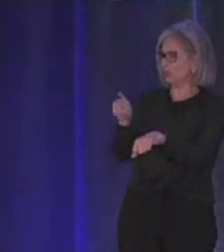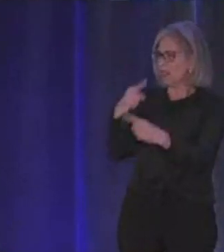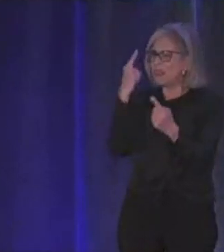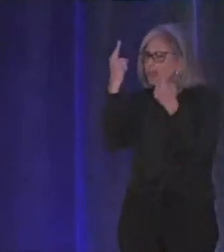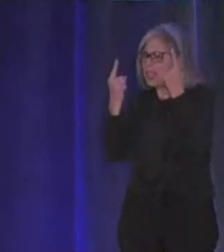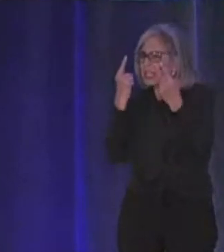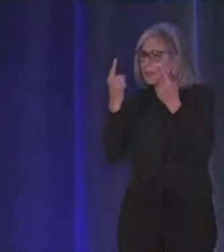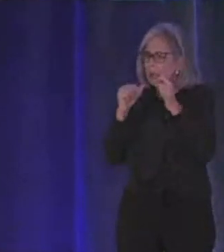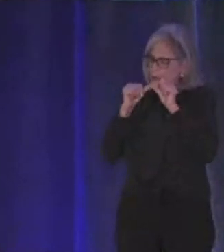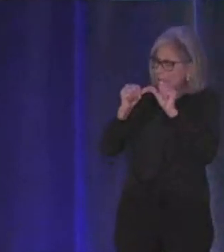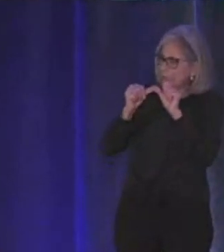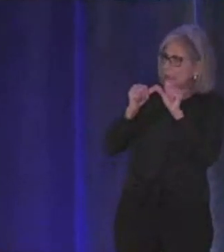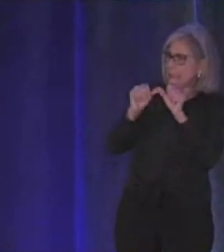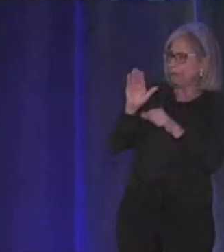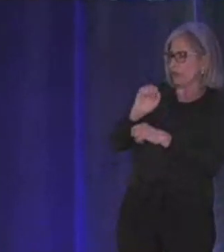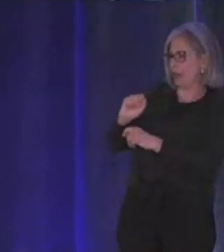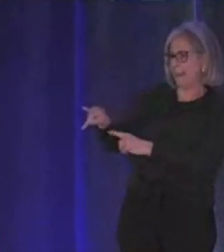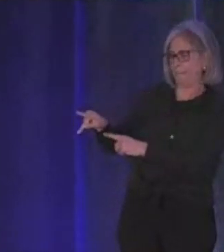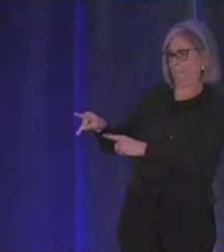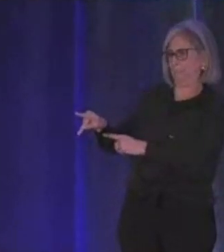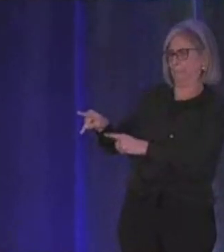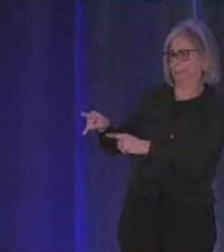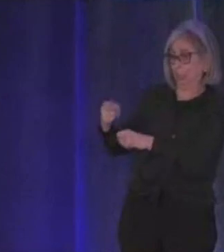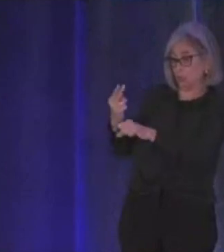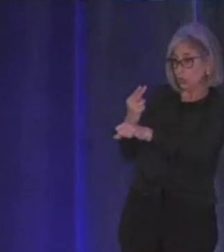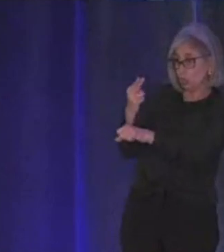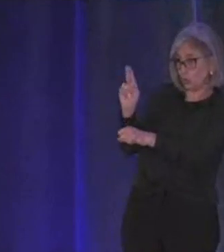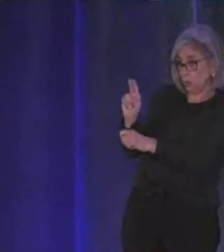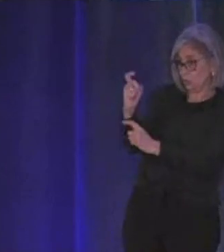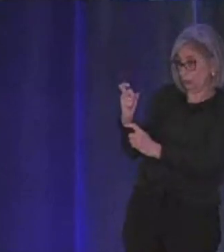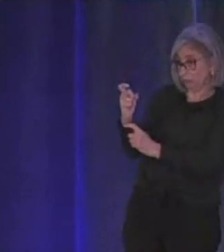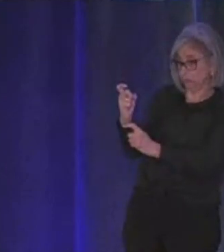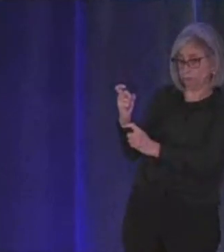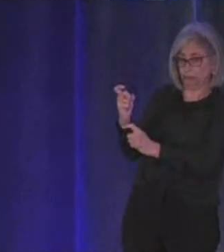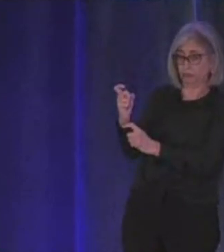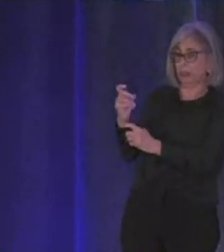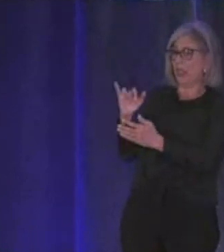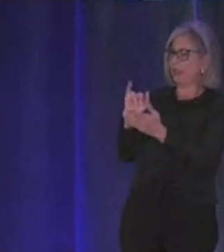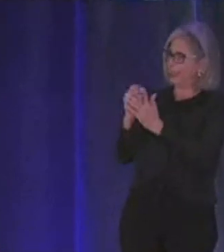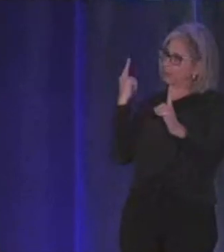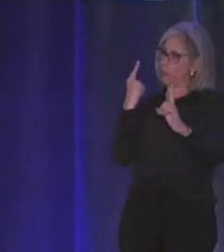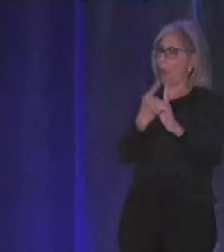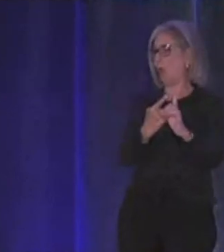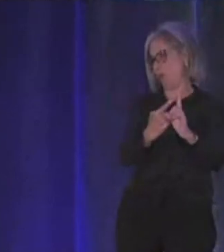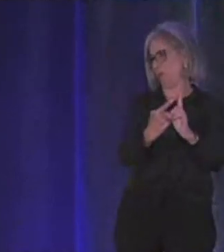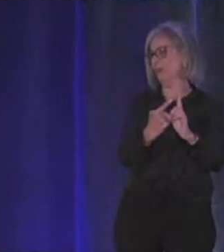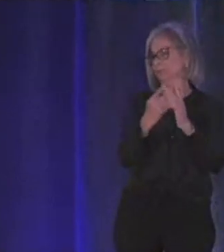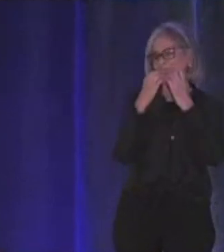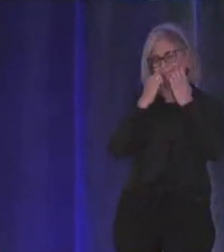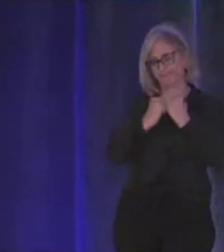the consistency of your apps, because user experience is what we really care the most about.